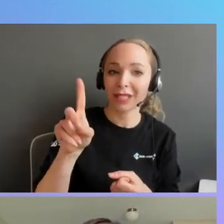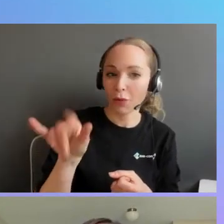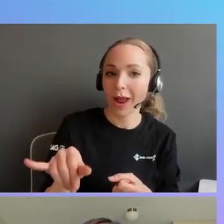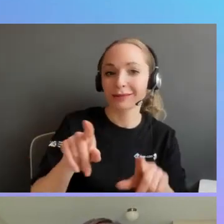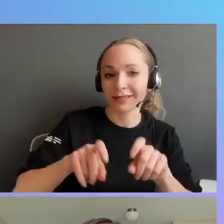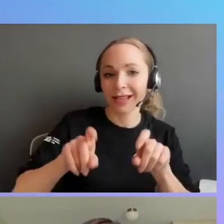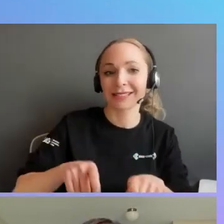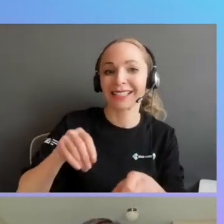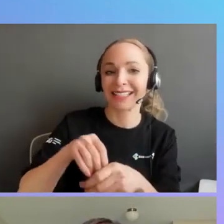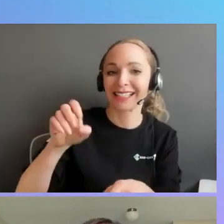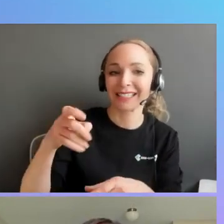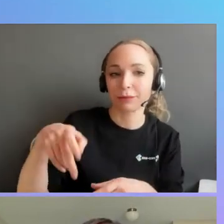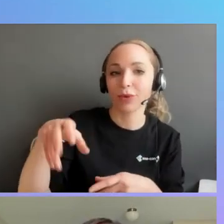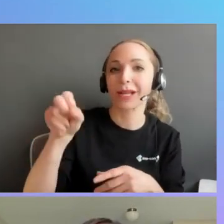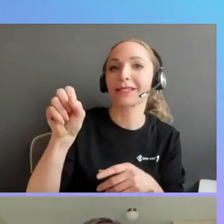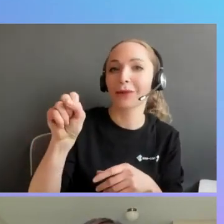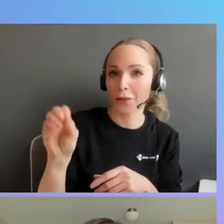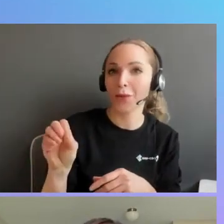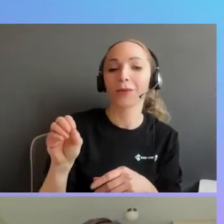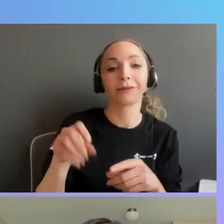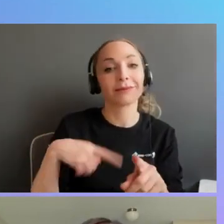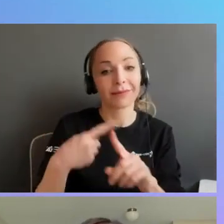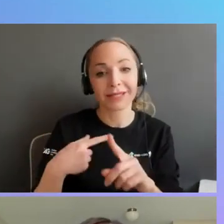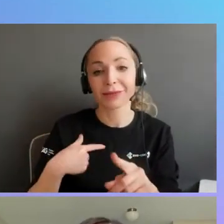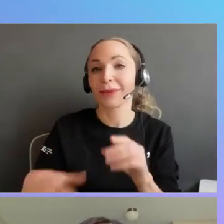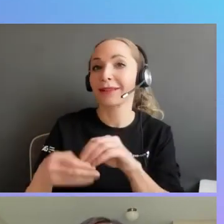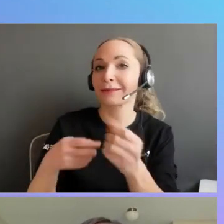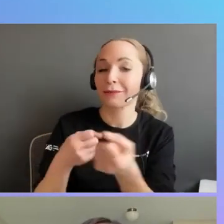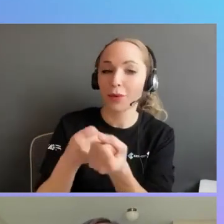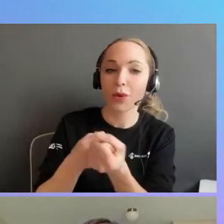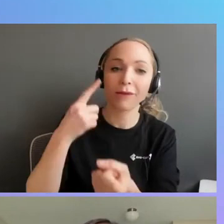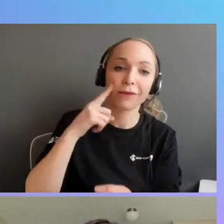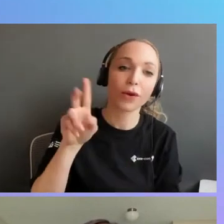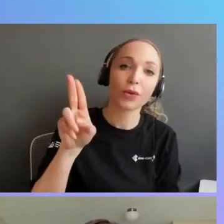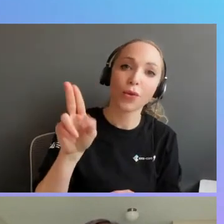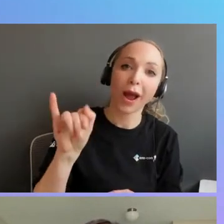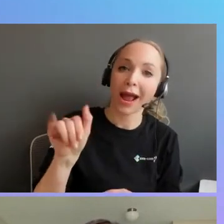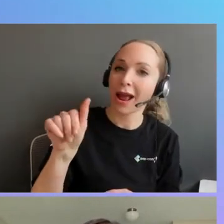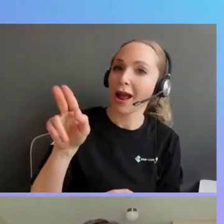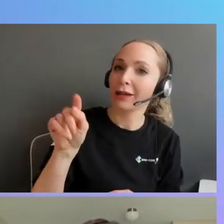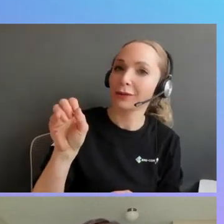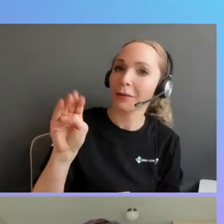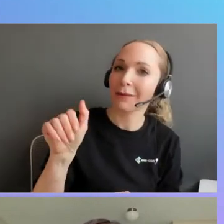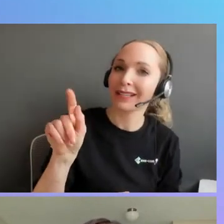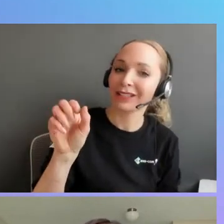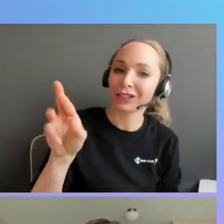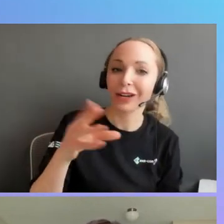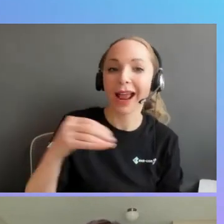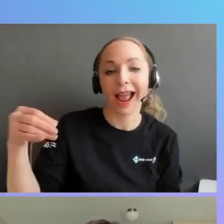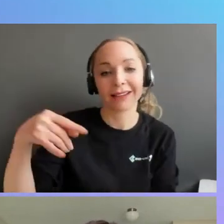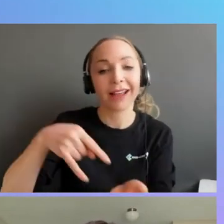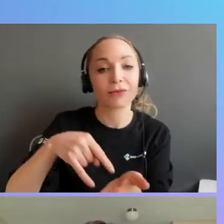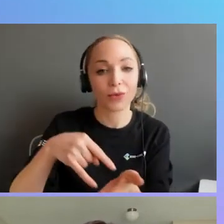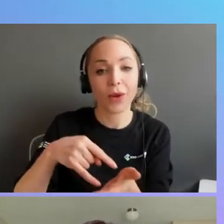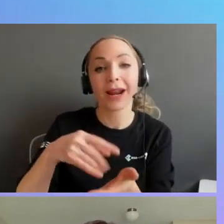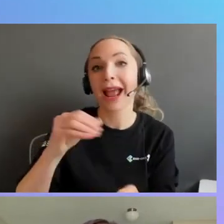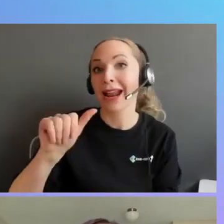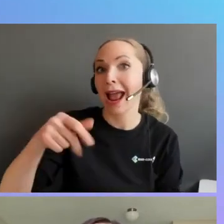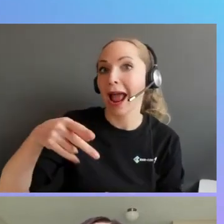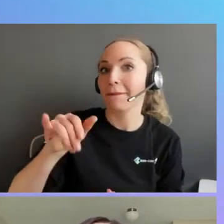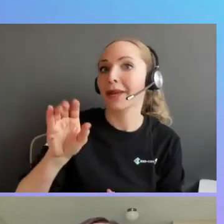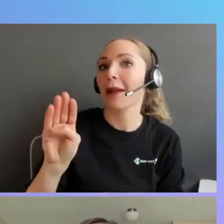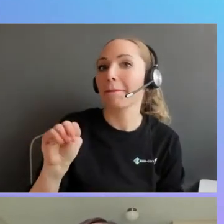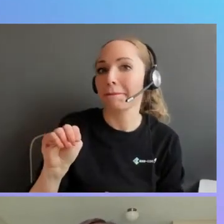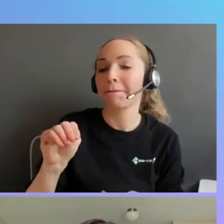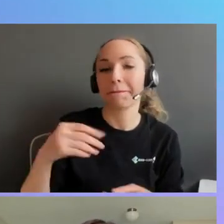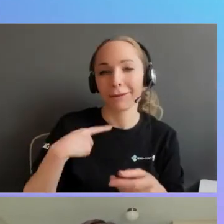over the course of the last year, we added support for UI Automator for Android. And we've really improved our Appium support. We actually just released last